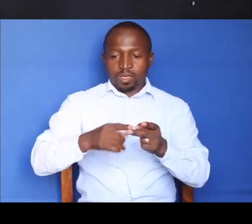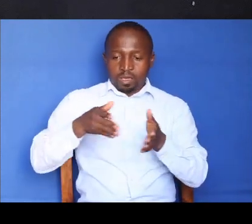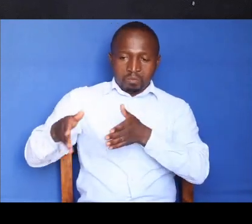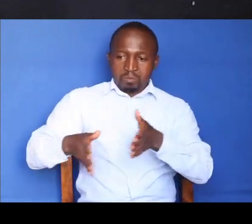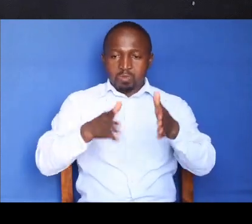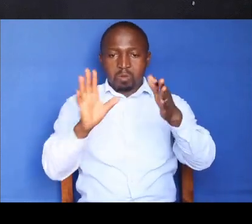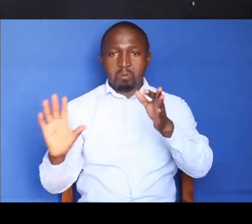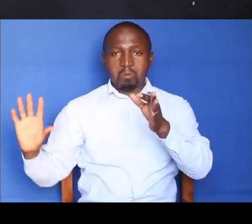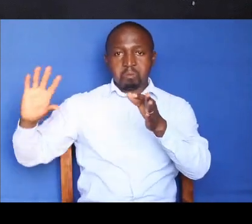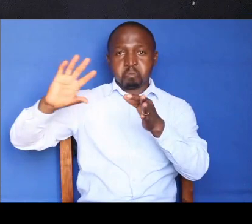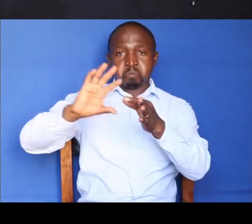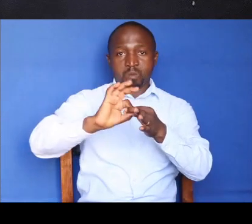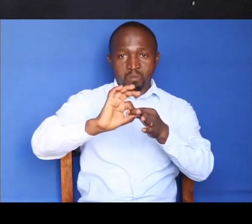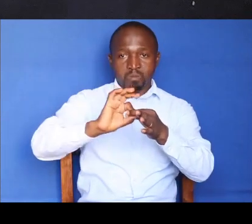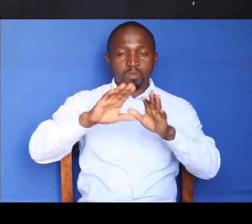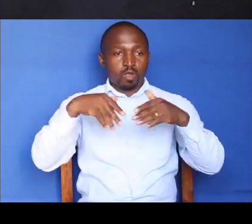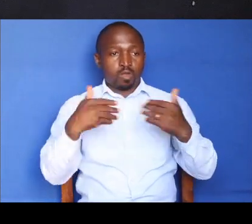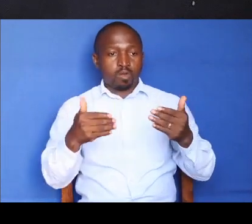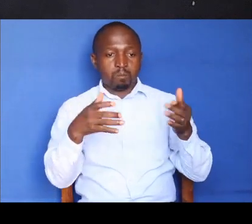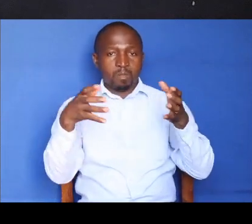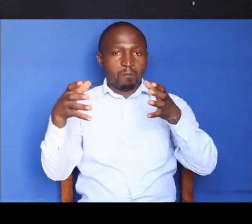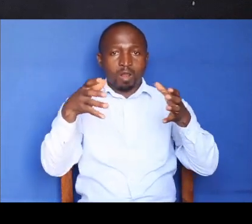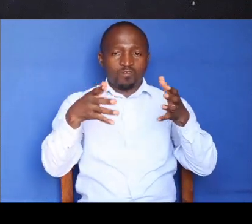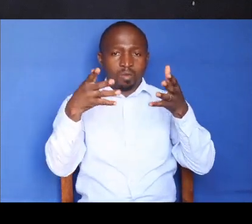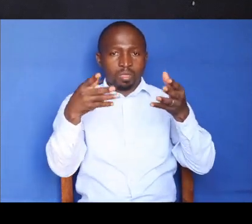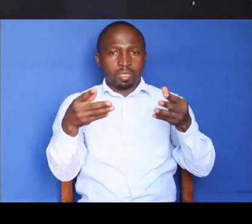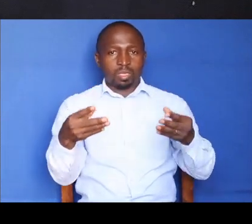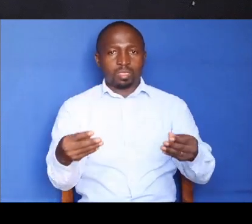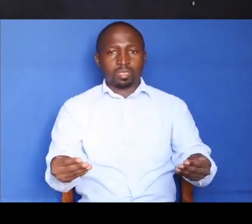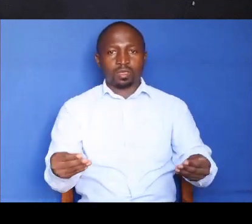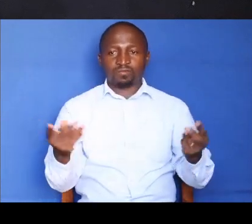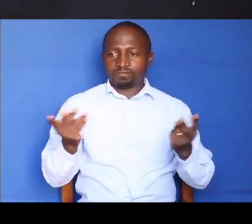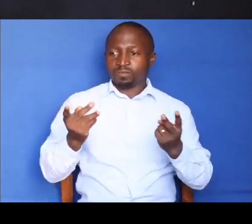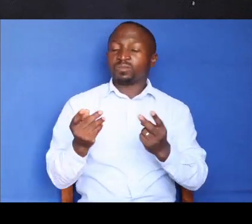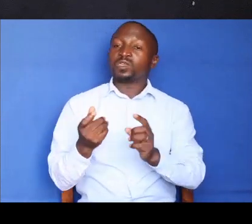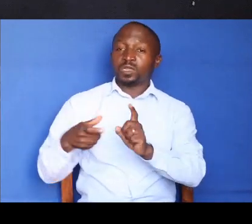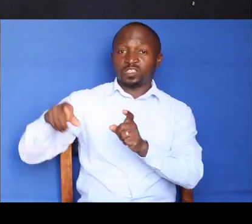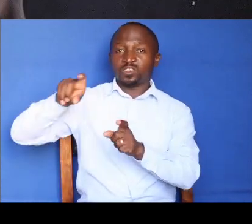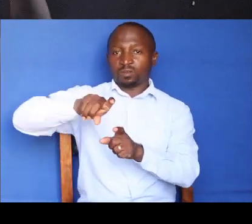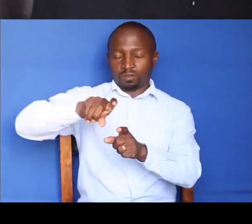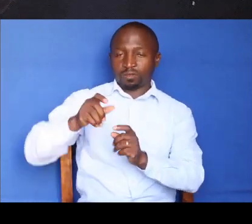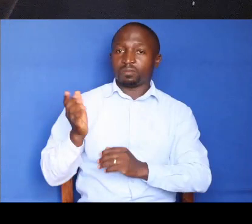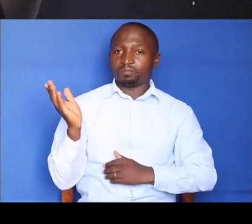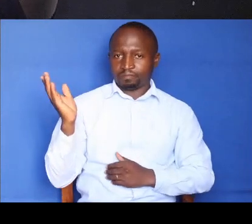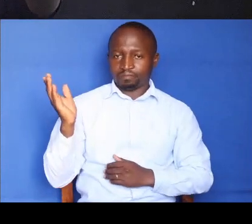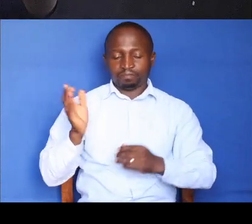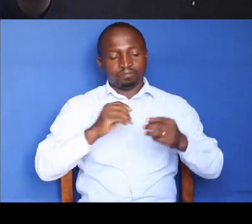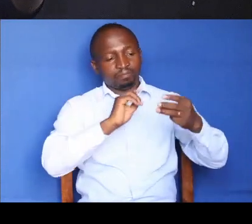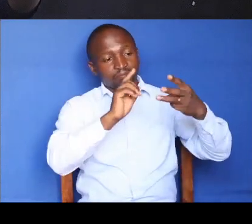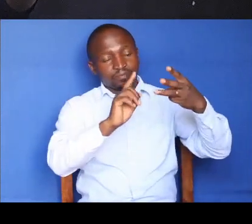Also, ice melting used to influence the same. The third type